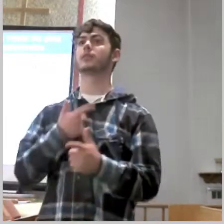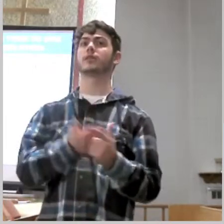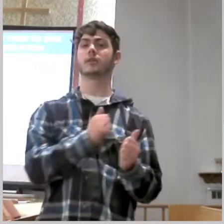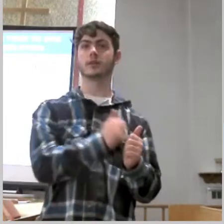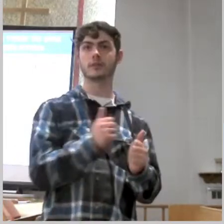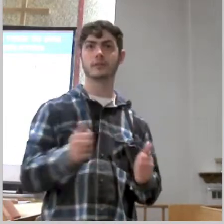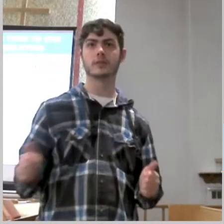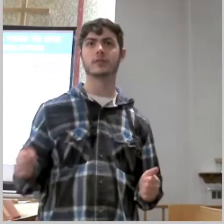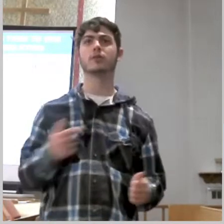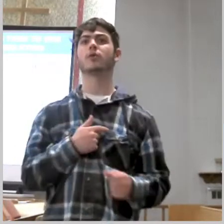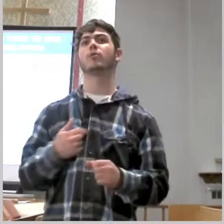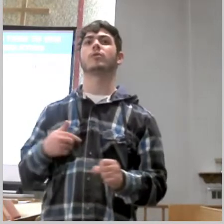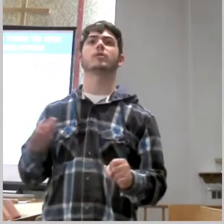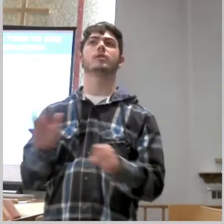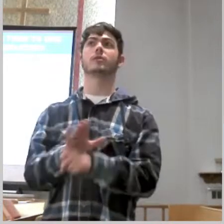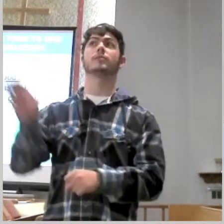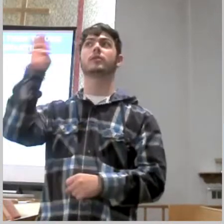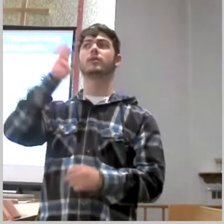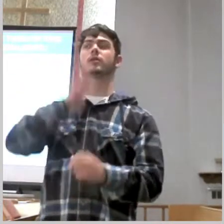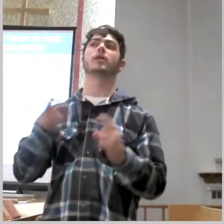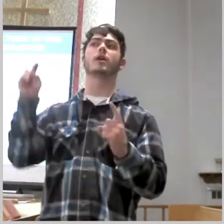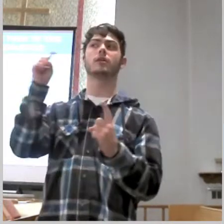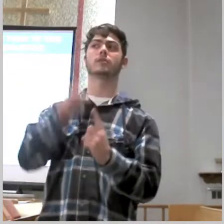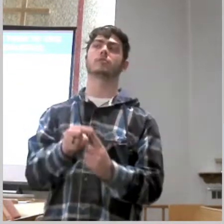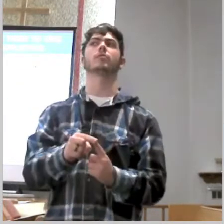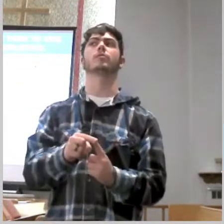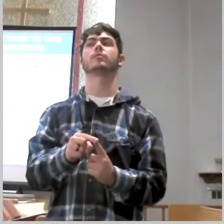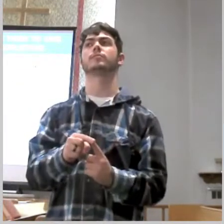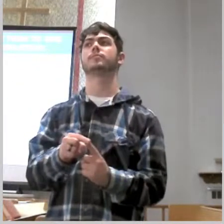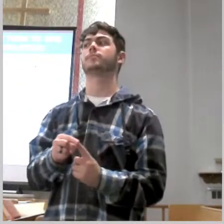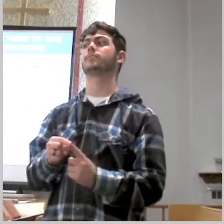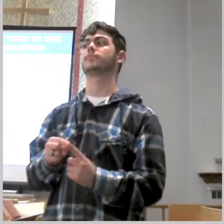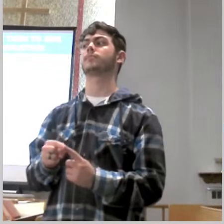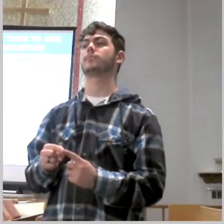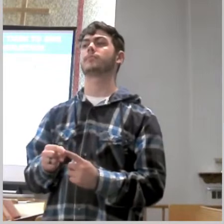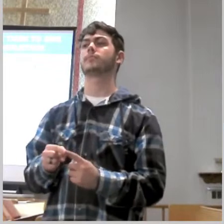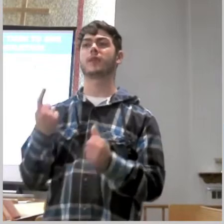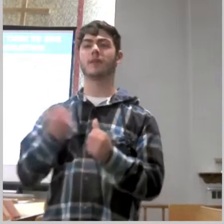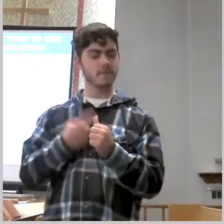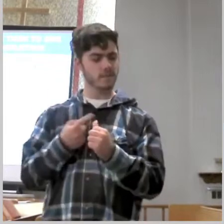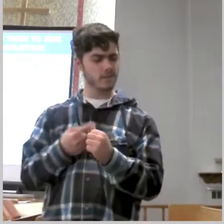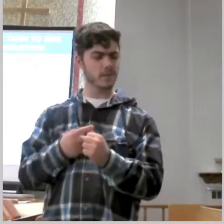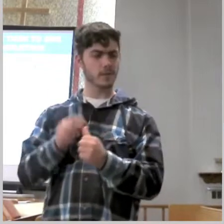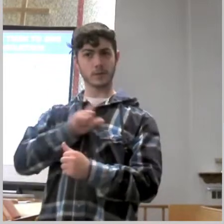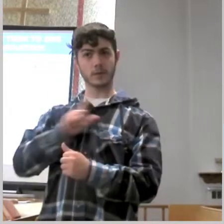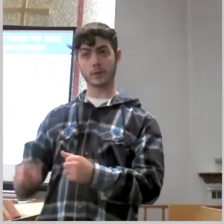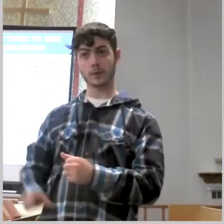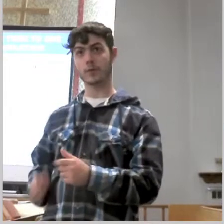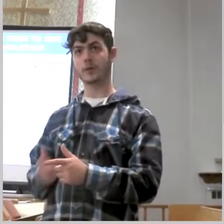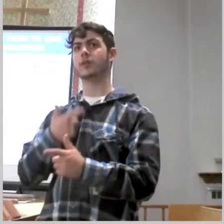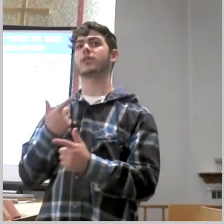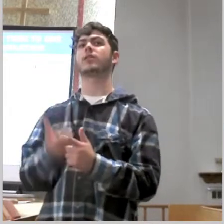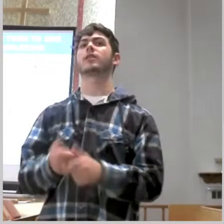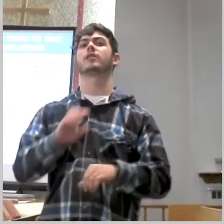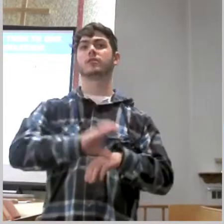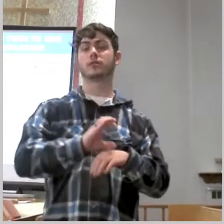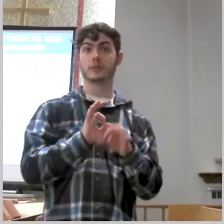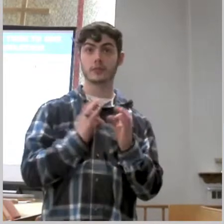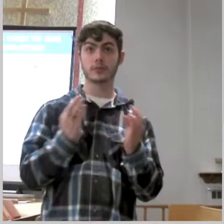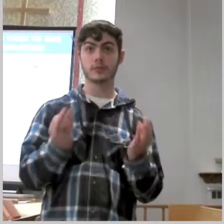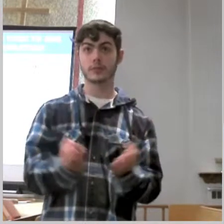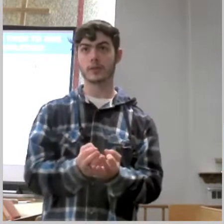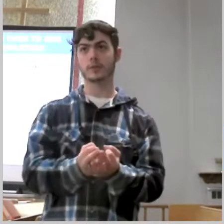of glorifying God together. Giving myself first to the Lord, then to our church family, helps